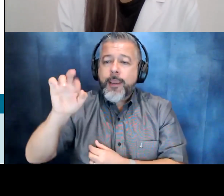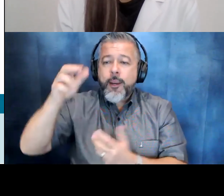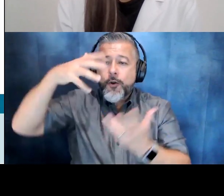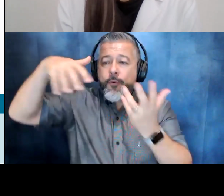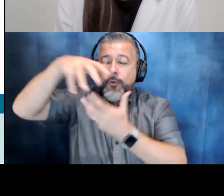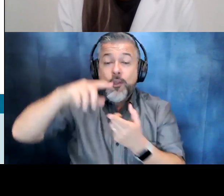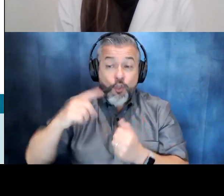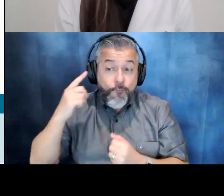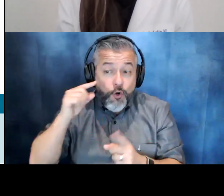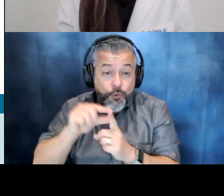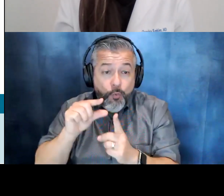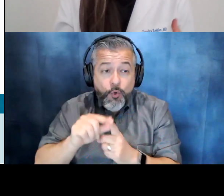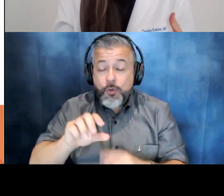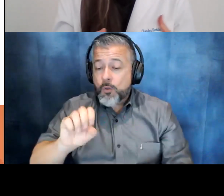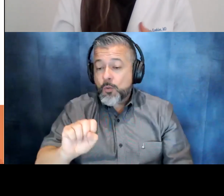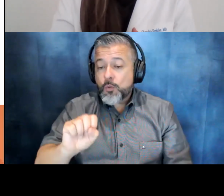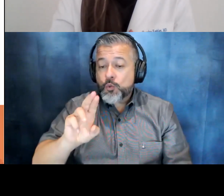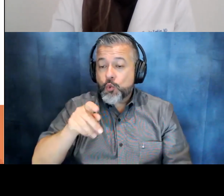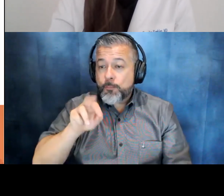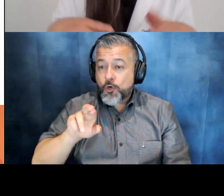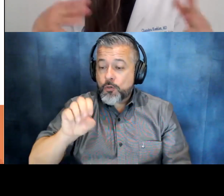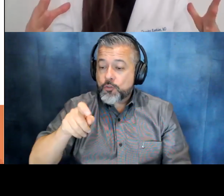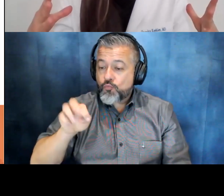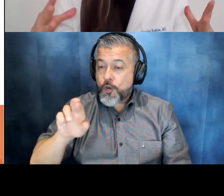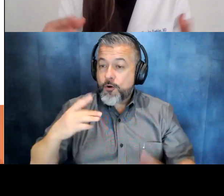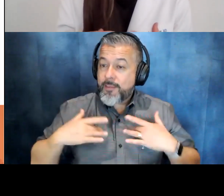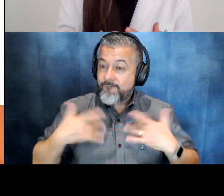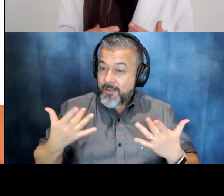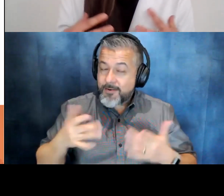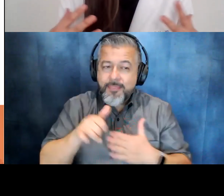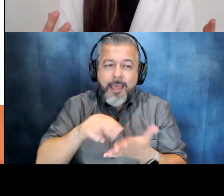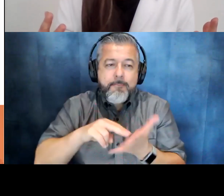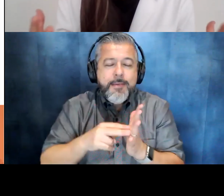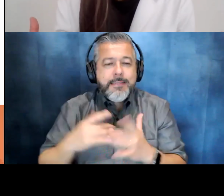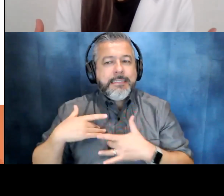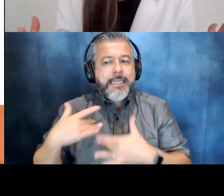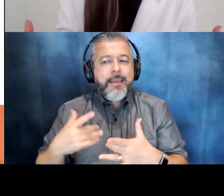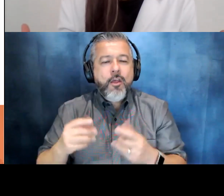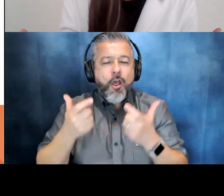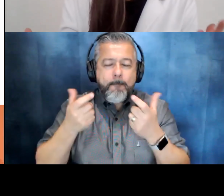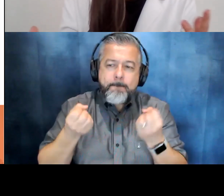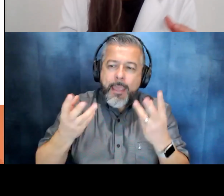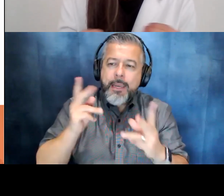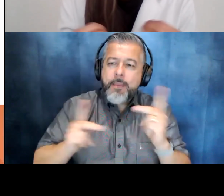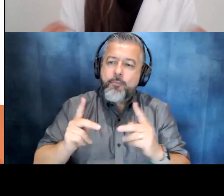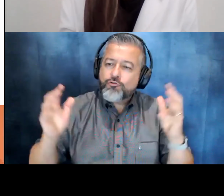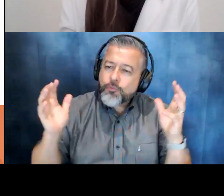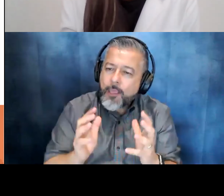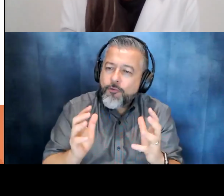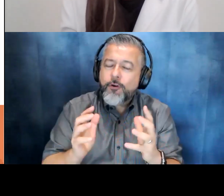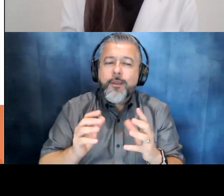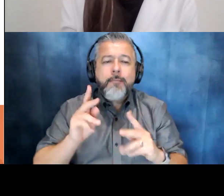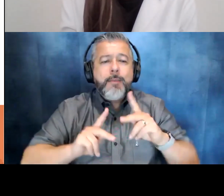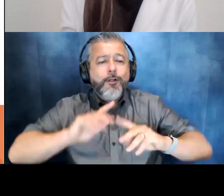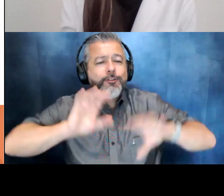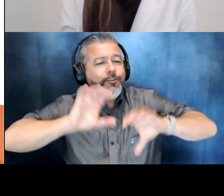spreader events, these are events that are usually large and with a lot of people talking indoors, and then a lot of people end